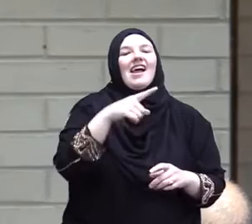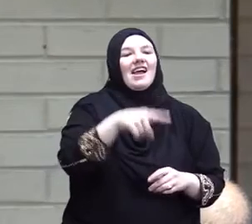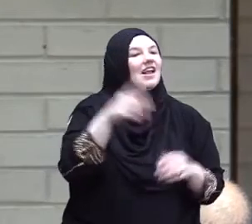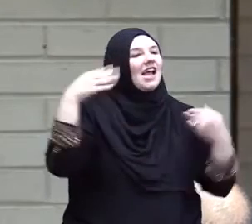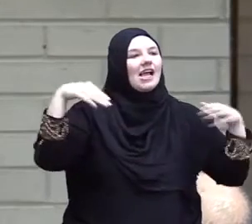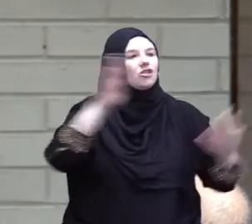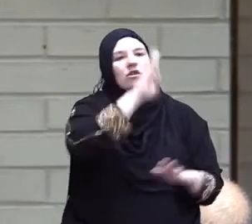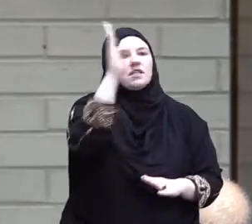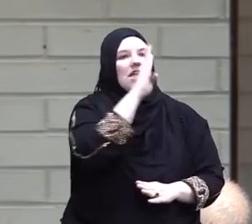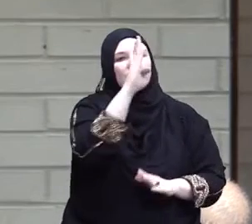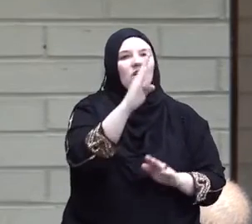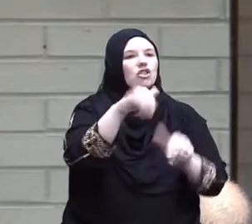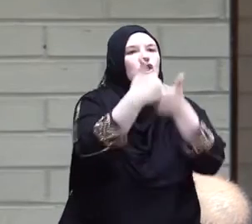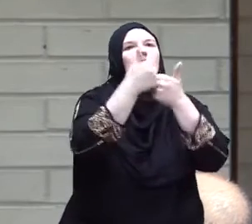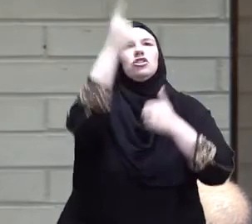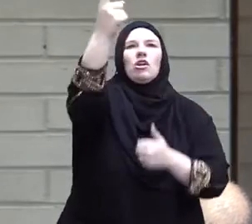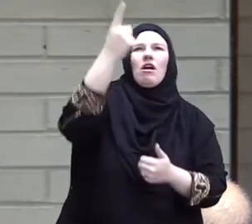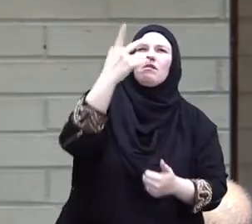subhanahu wa ta'ala was going to do.